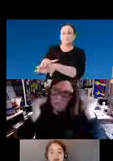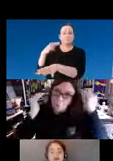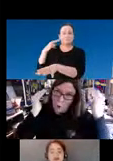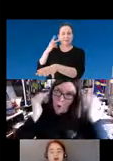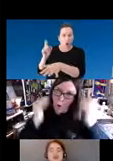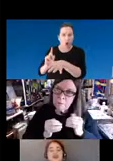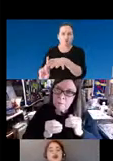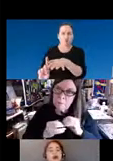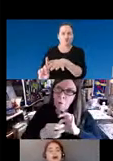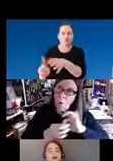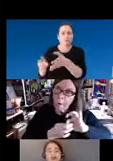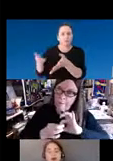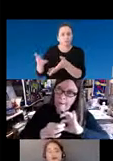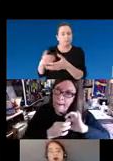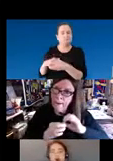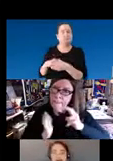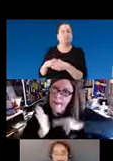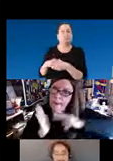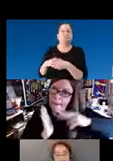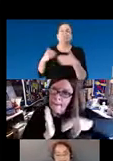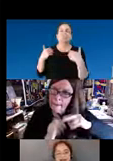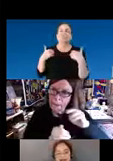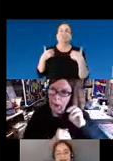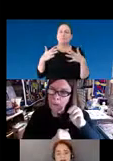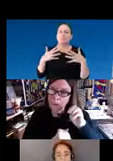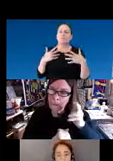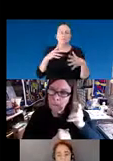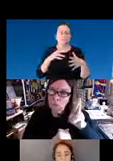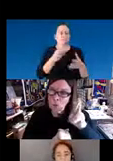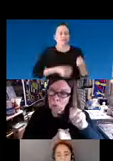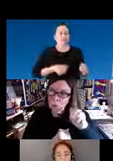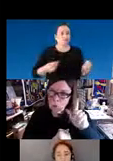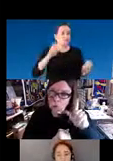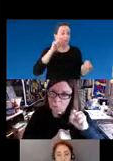And I have worked with children of all ages and adults